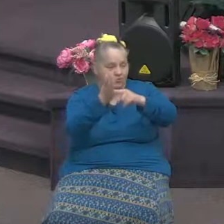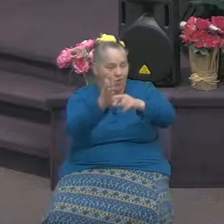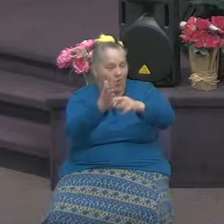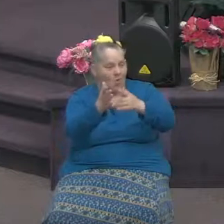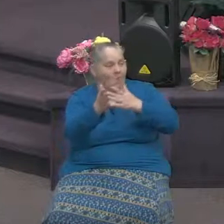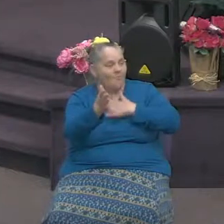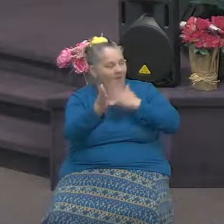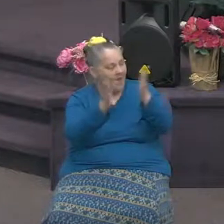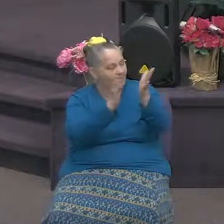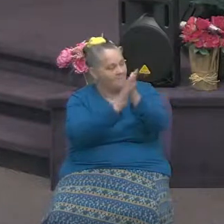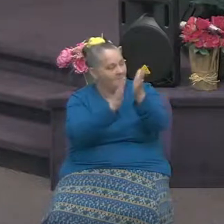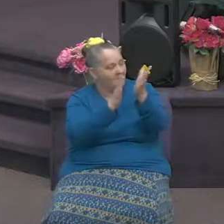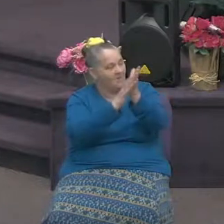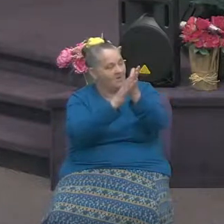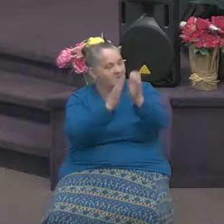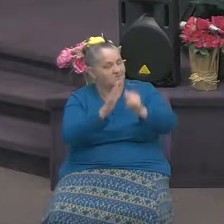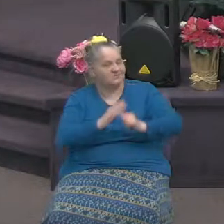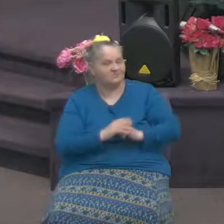my praise.